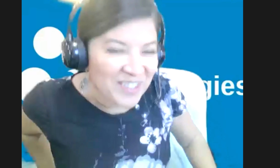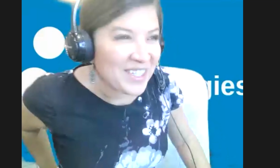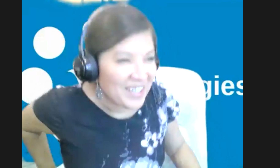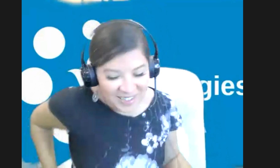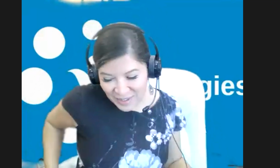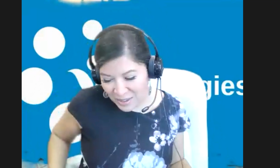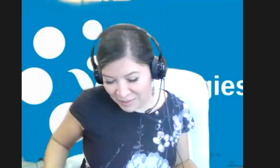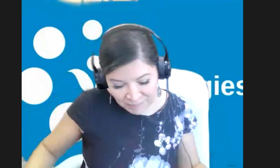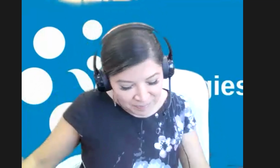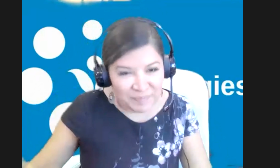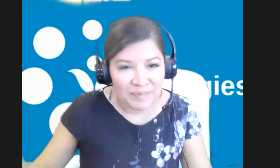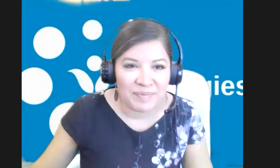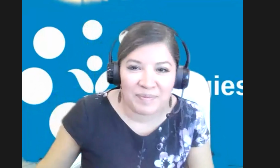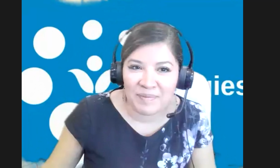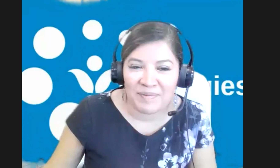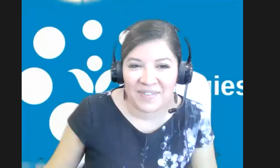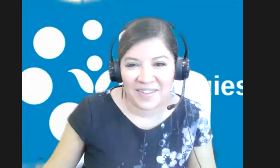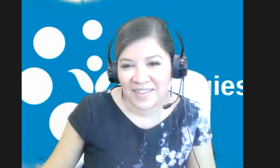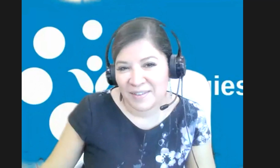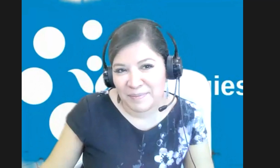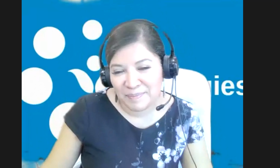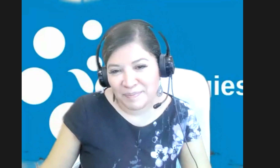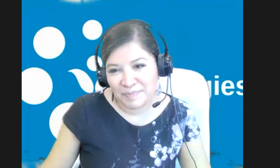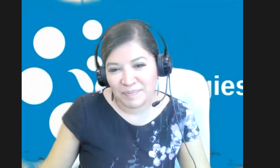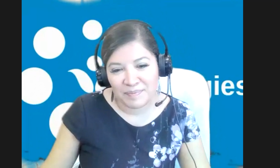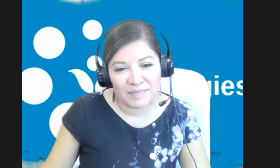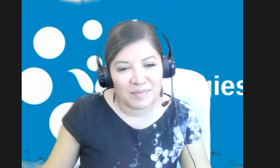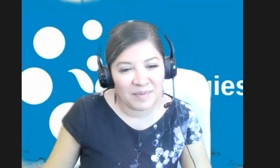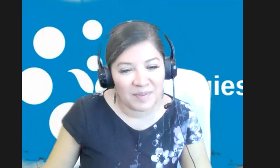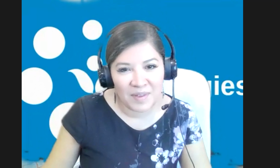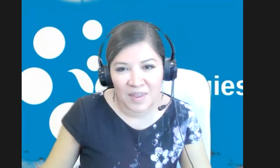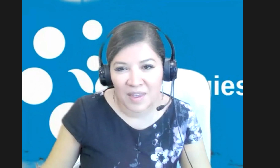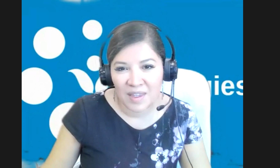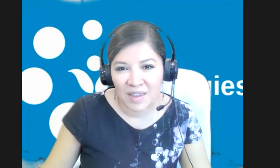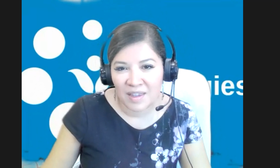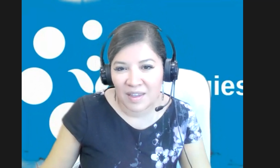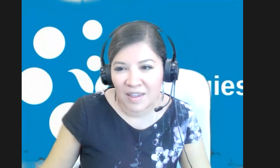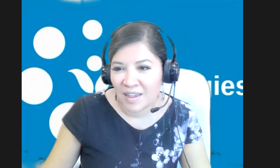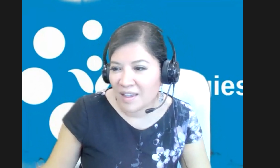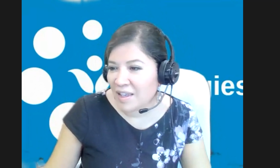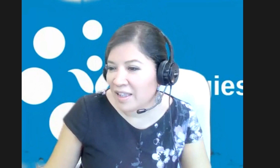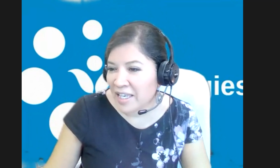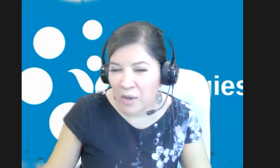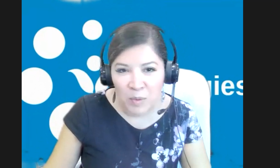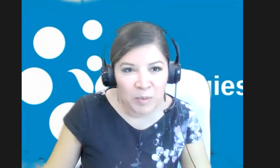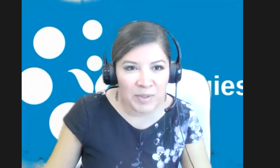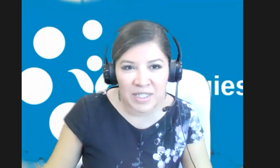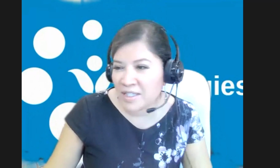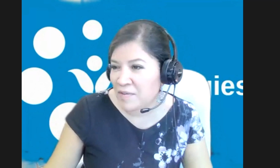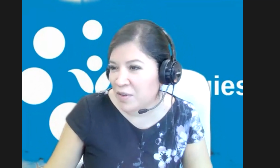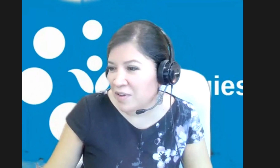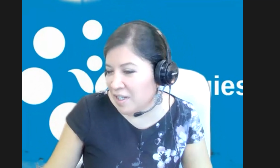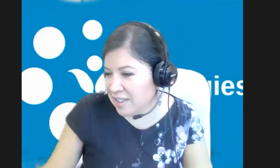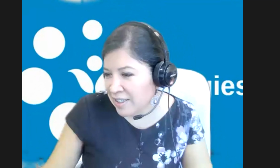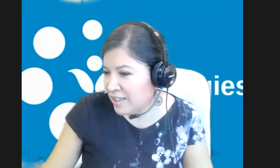office. Yeah, Lake County will be busy